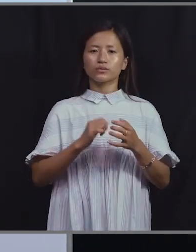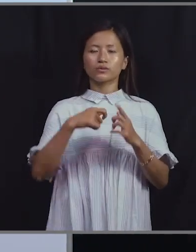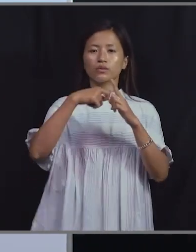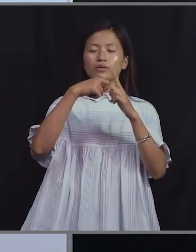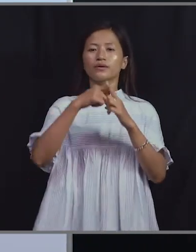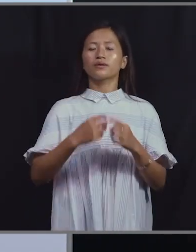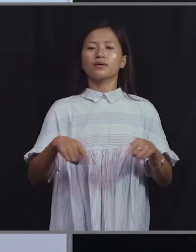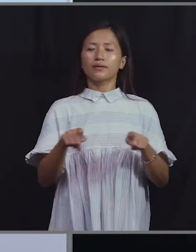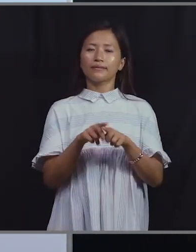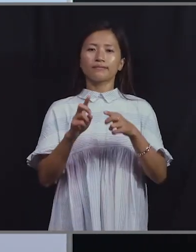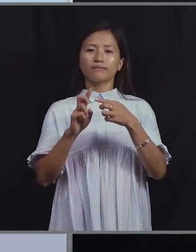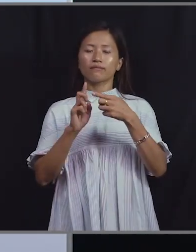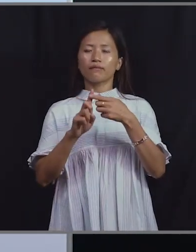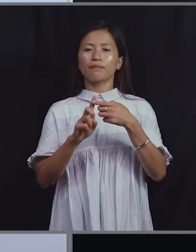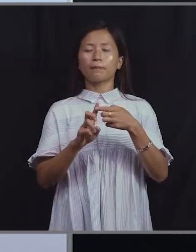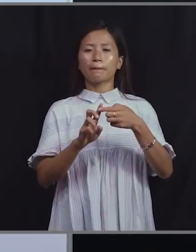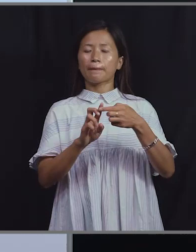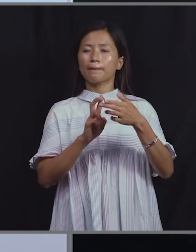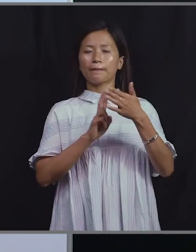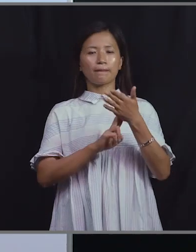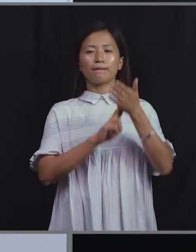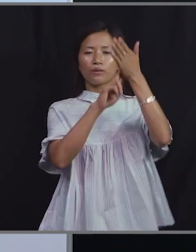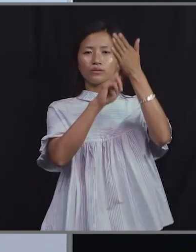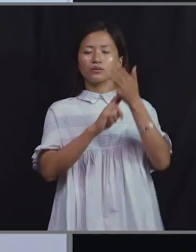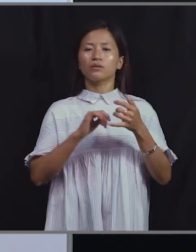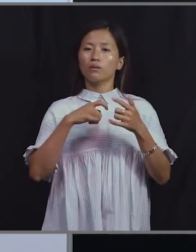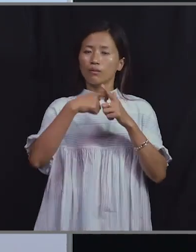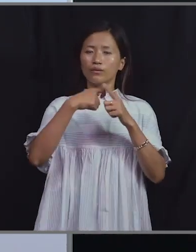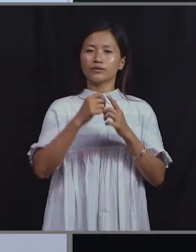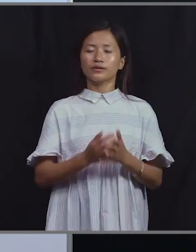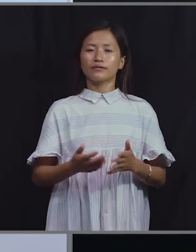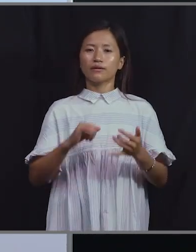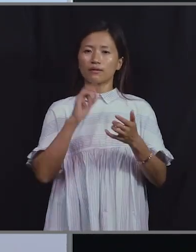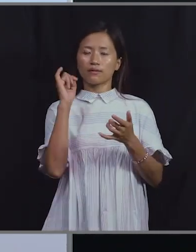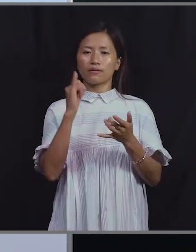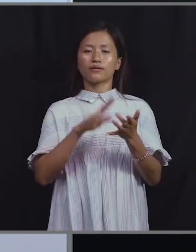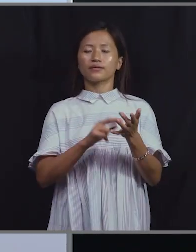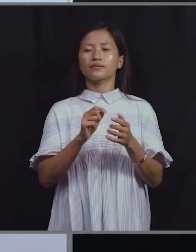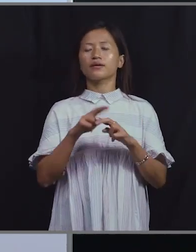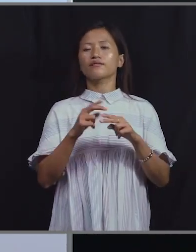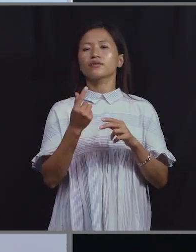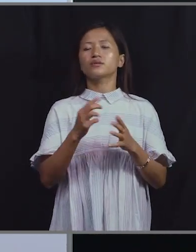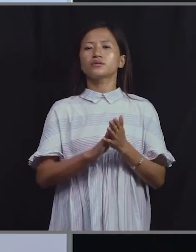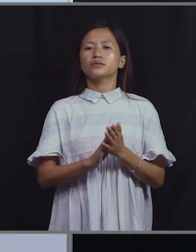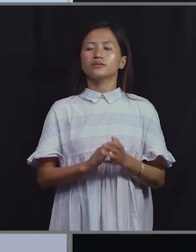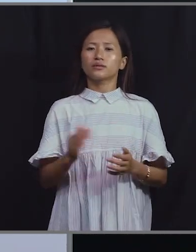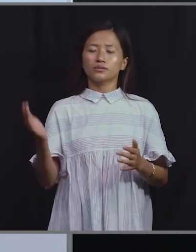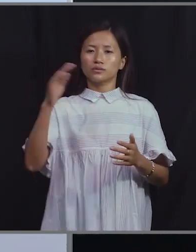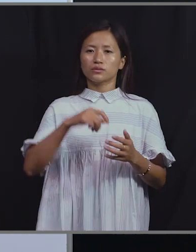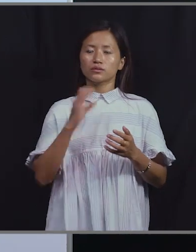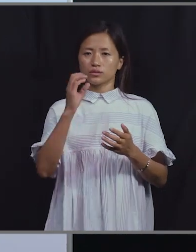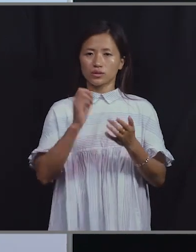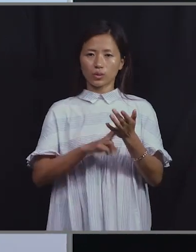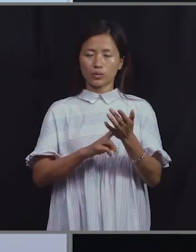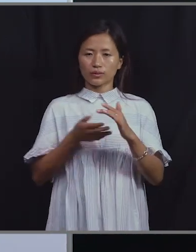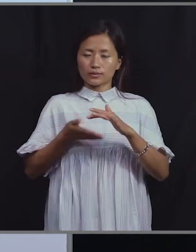influence of 2 different ideologies, that is the North Korea coming under the influence of the communist and the South